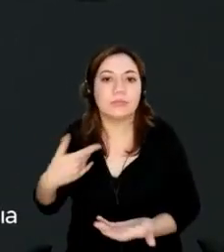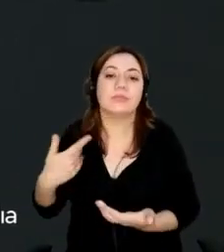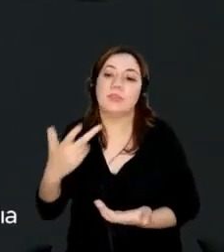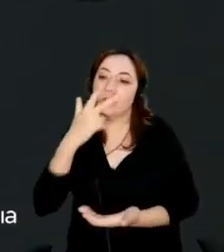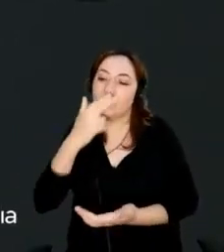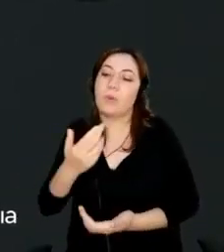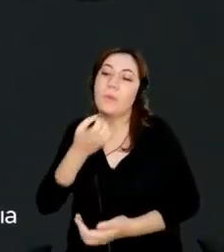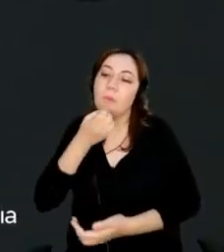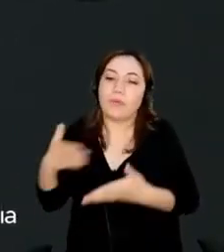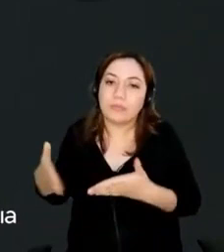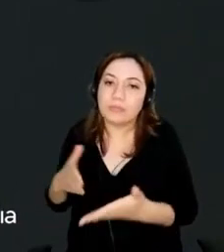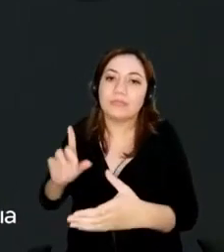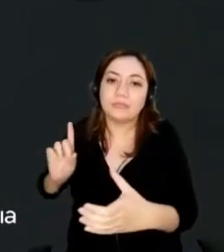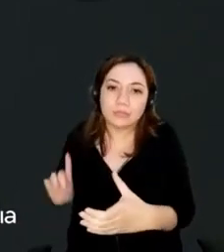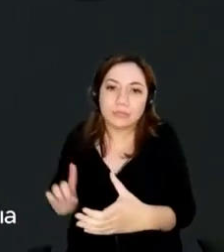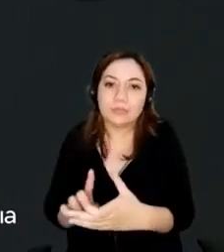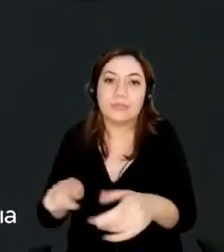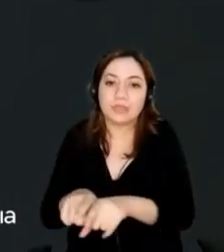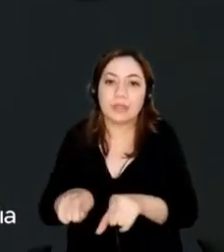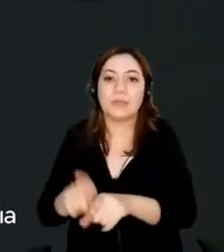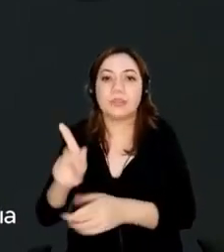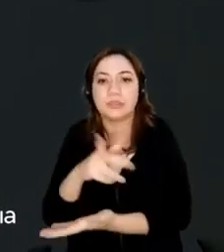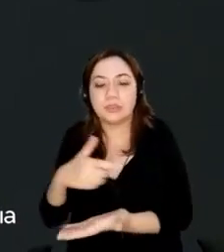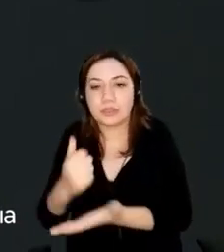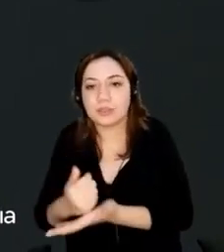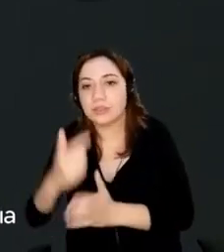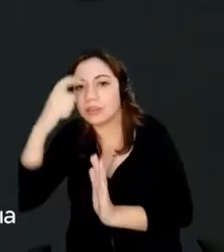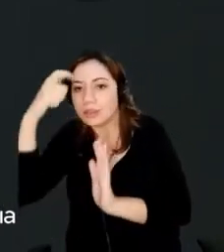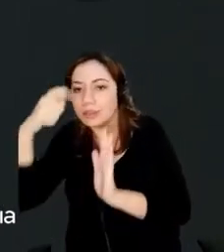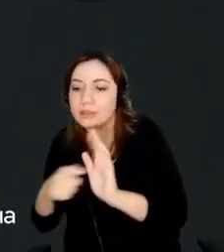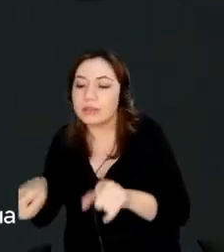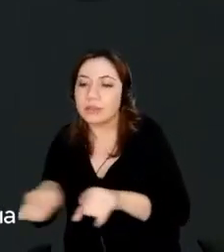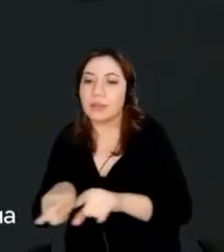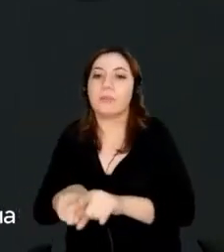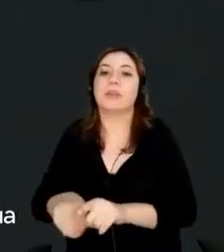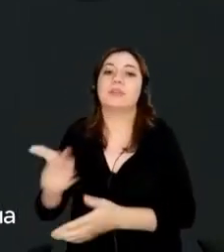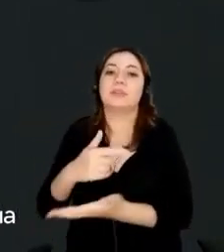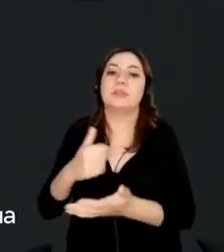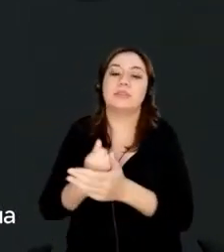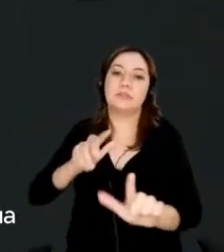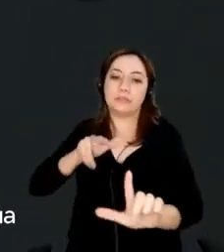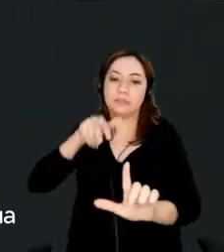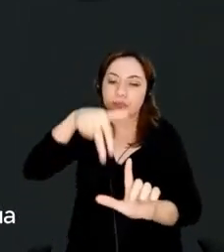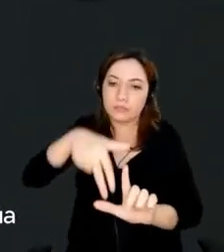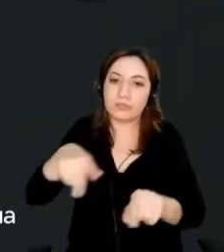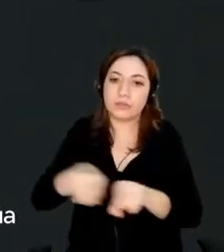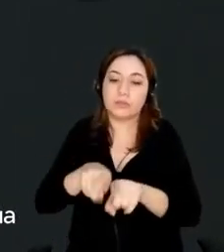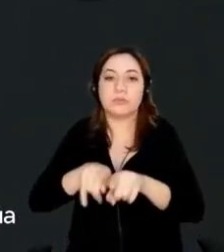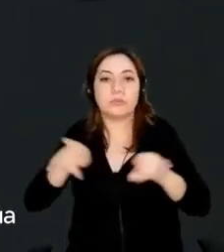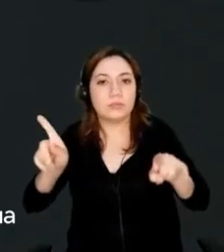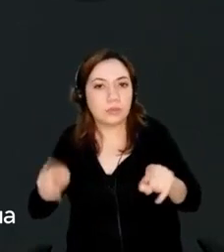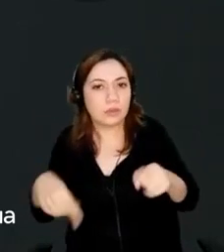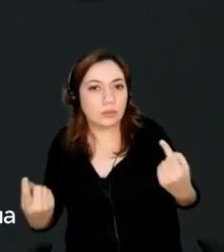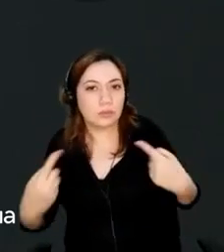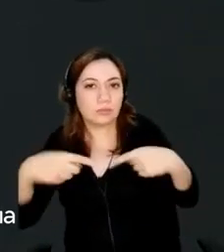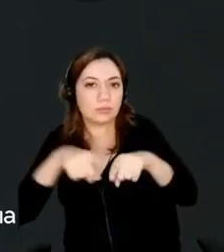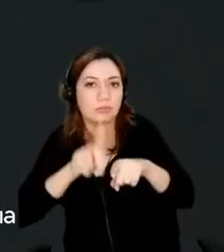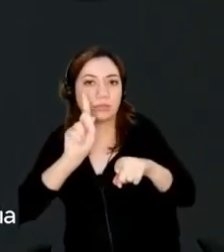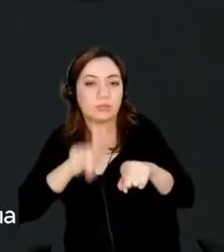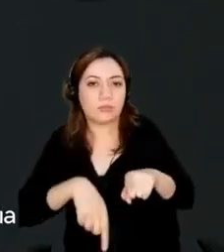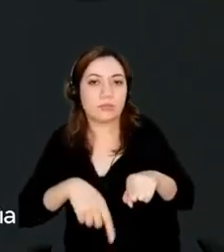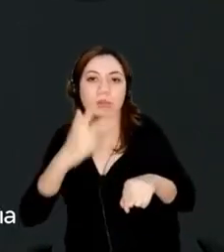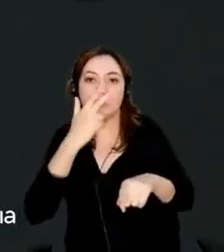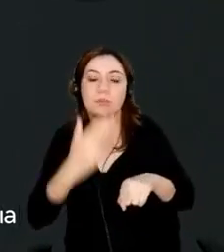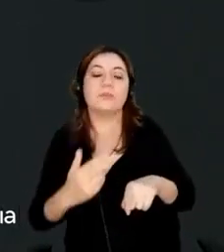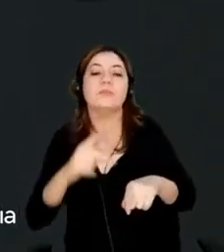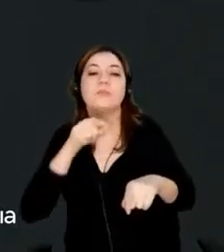and AI in the company, design and metaverse in the company, with our partnership with Microsoft and Microsoft Mesh as one of their rollout partners, as well as other initiatives that we have